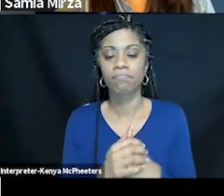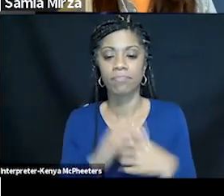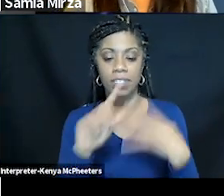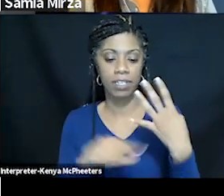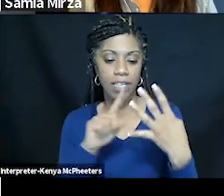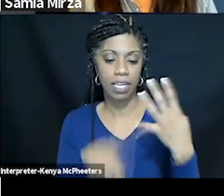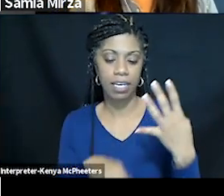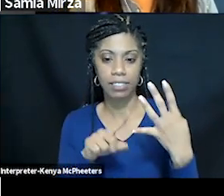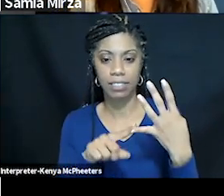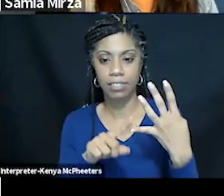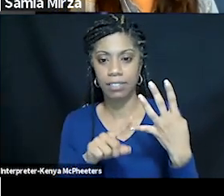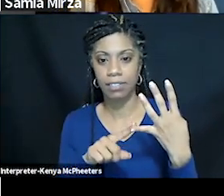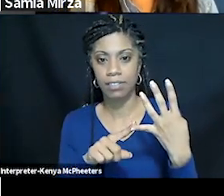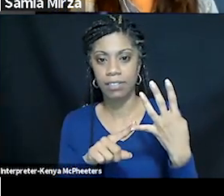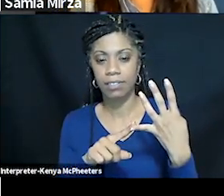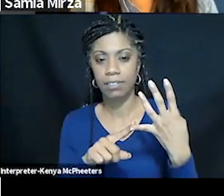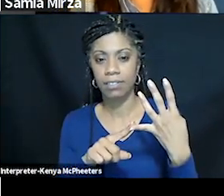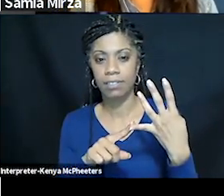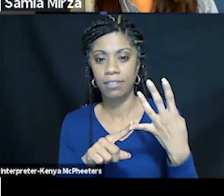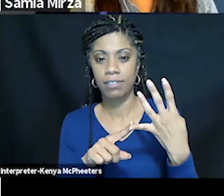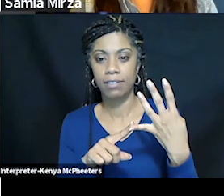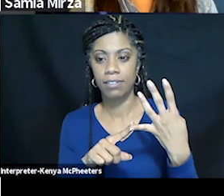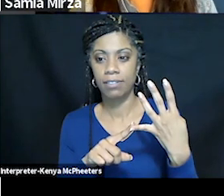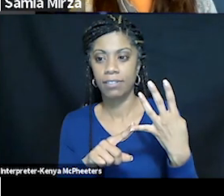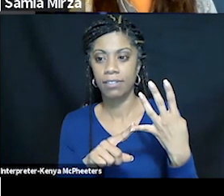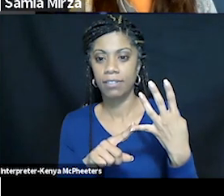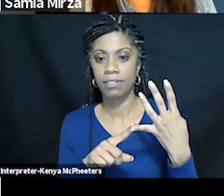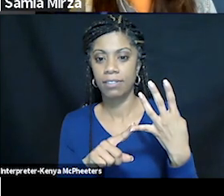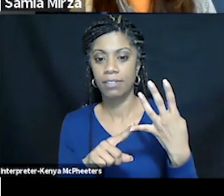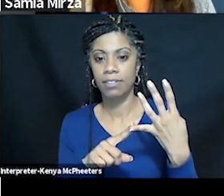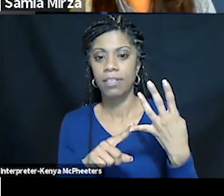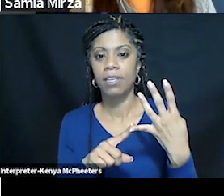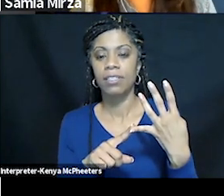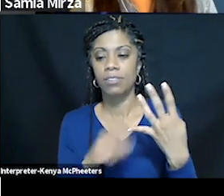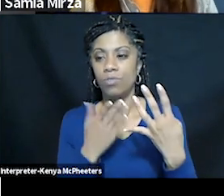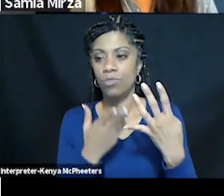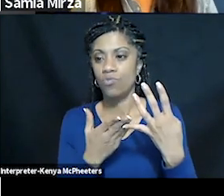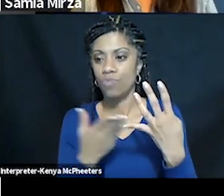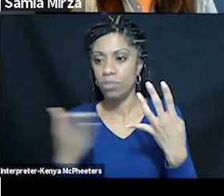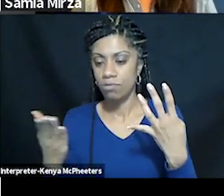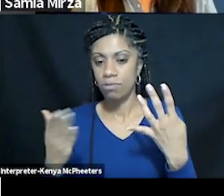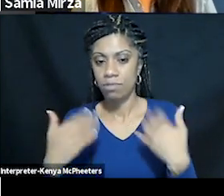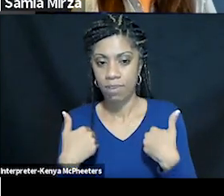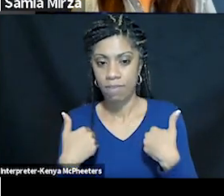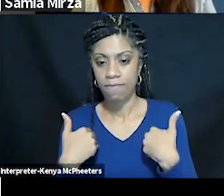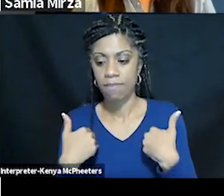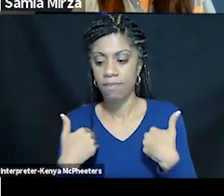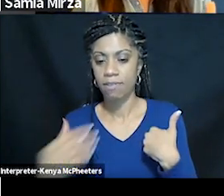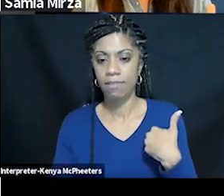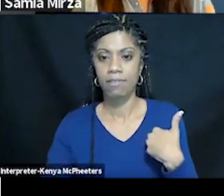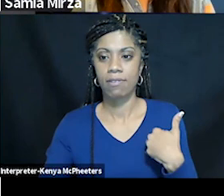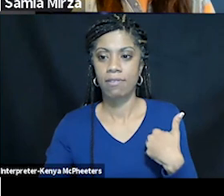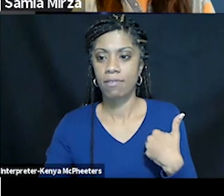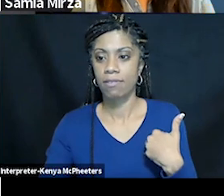section is going to be around the resources that we have. So we wanted